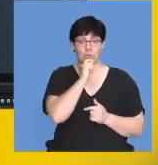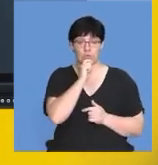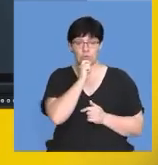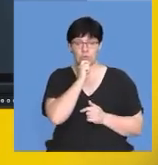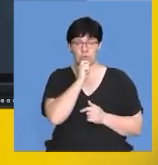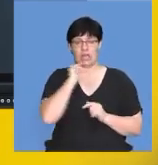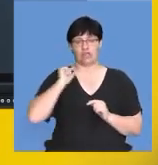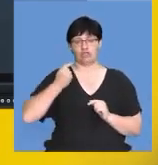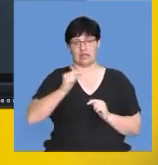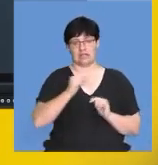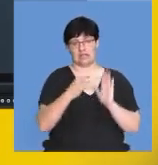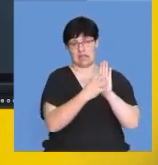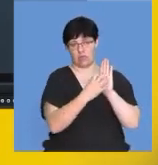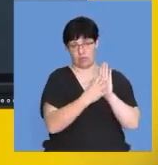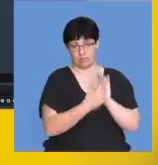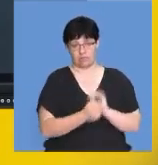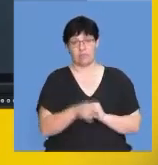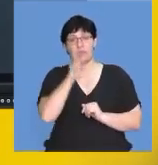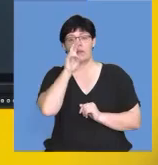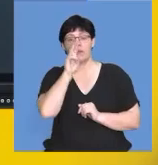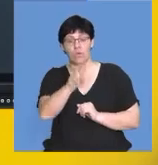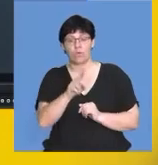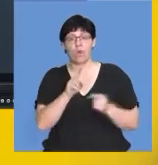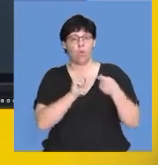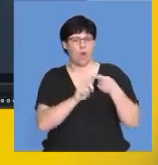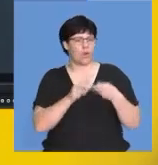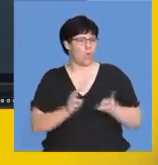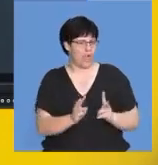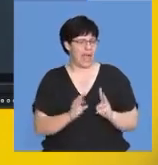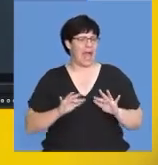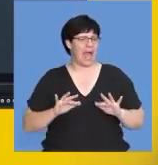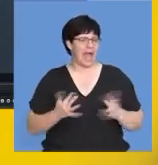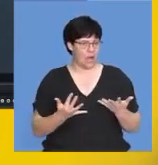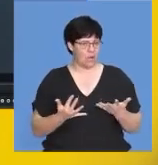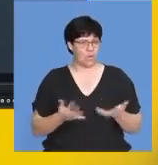diagram that's important. So let's look at one format of